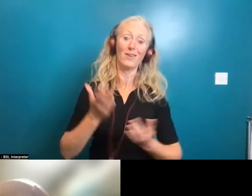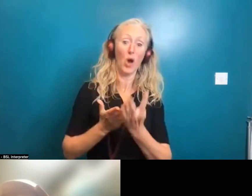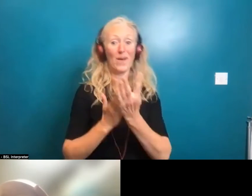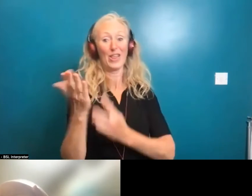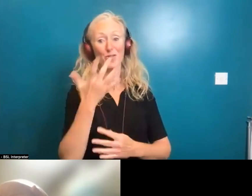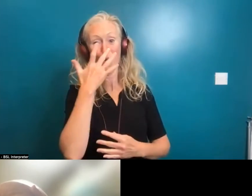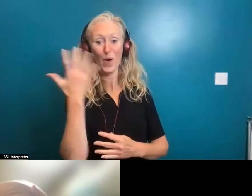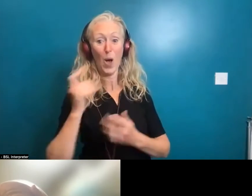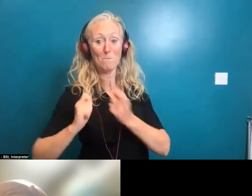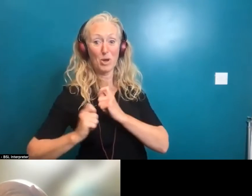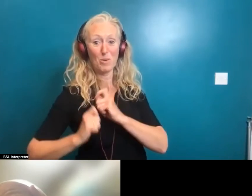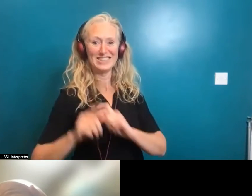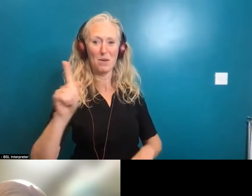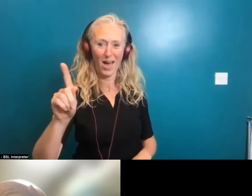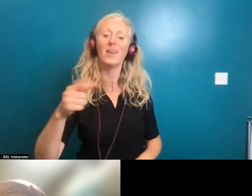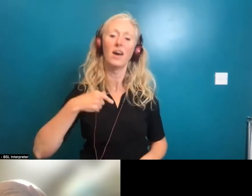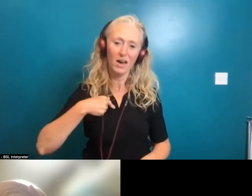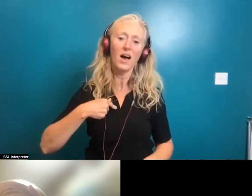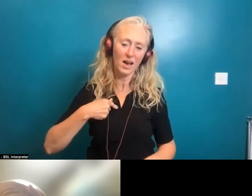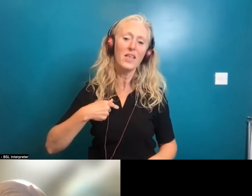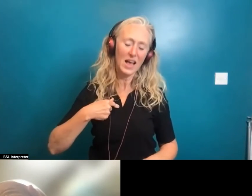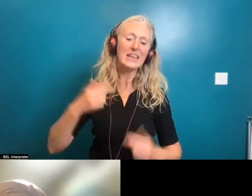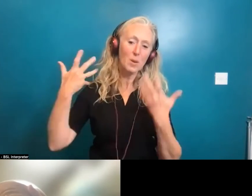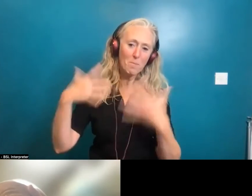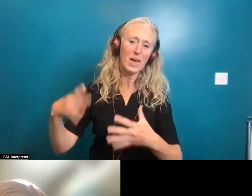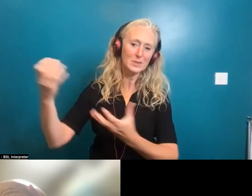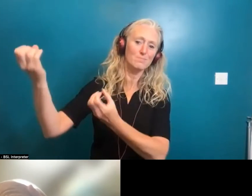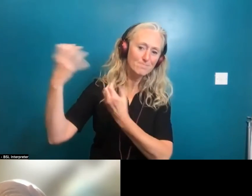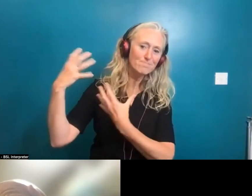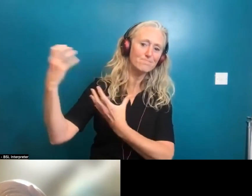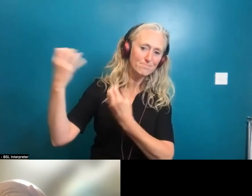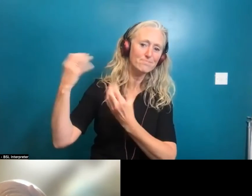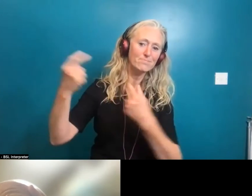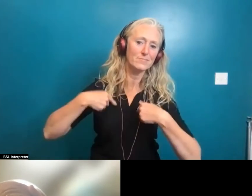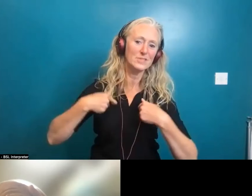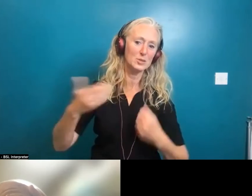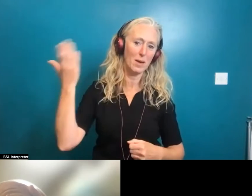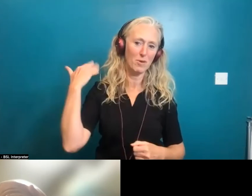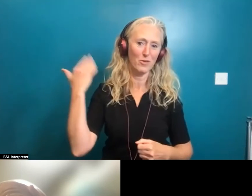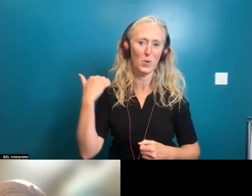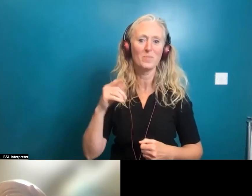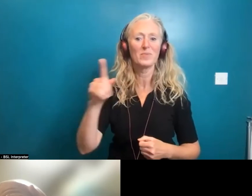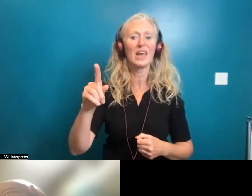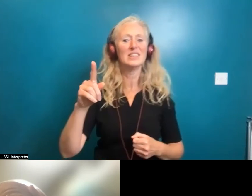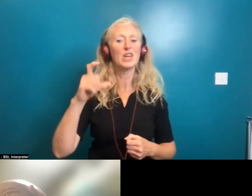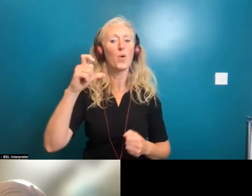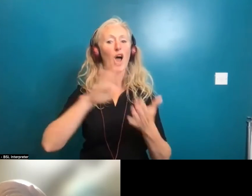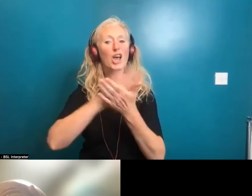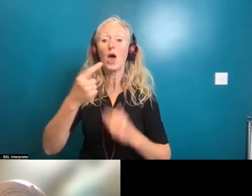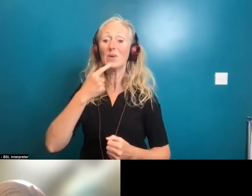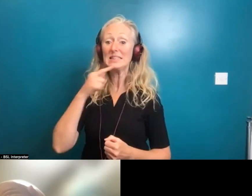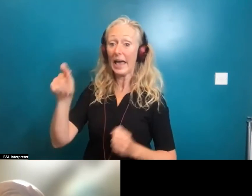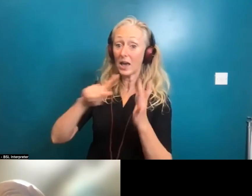is something. It is certainly something that I've heard before, and patients have mentioned it to me in the past. James, maybe one to explore in your natural history